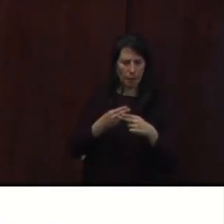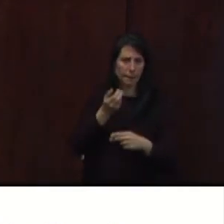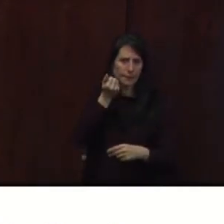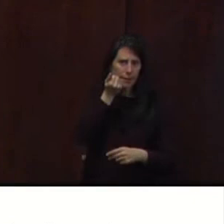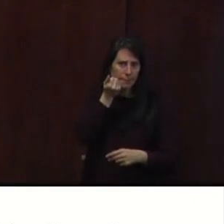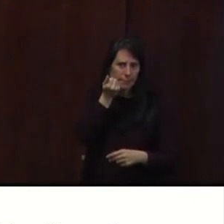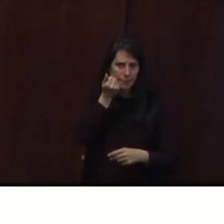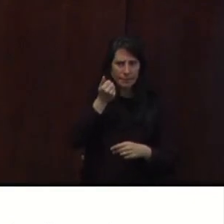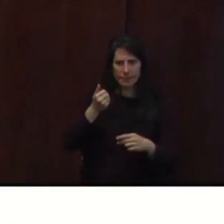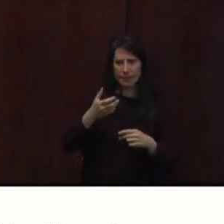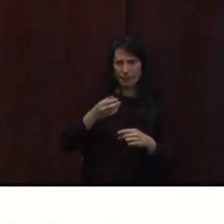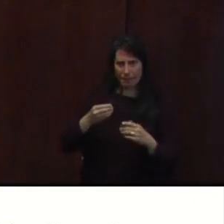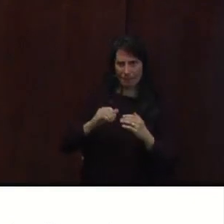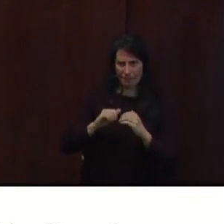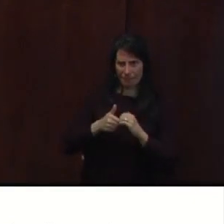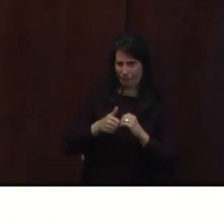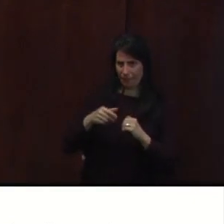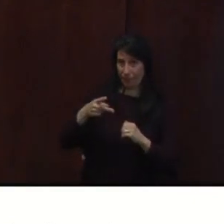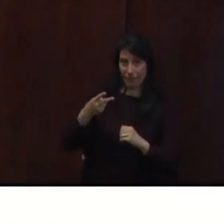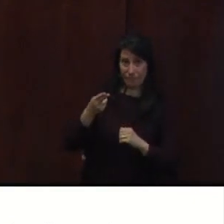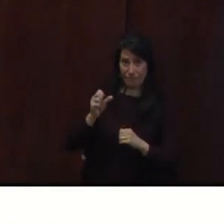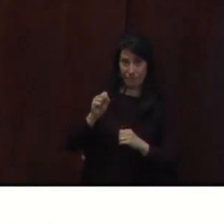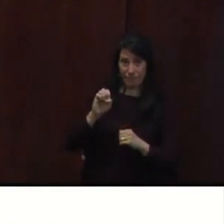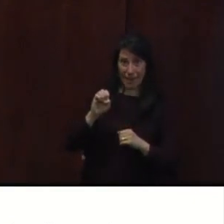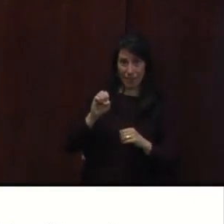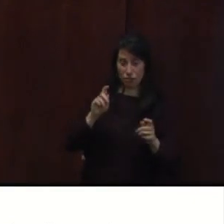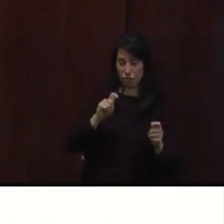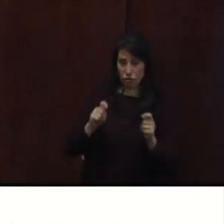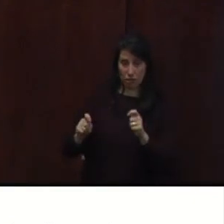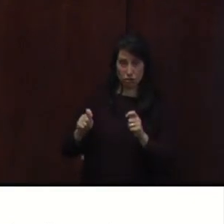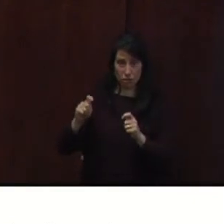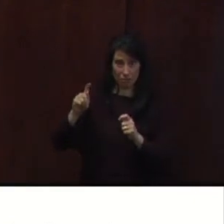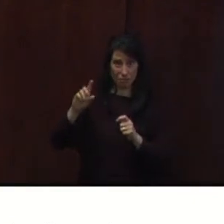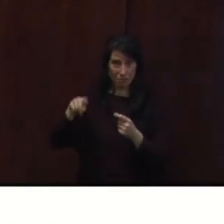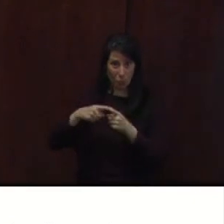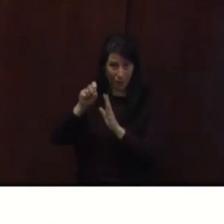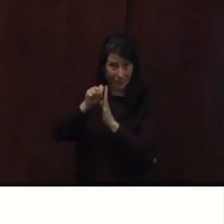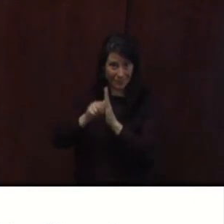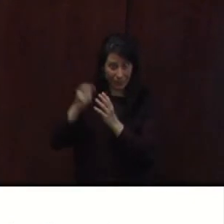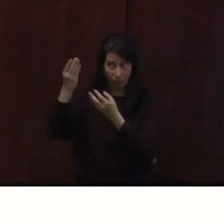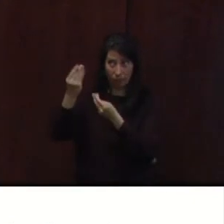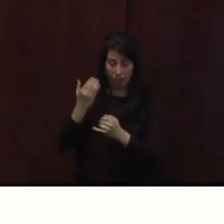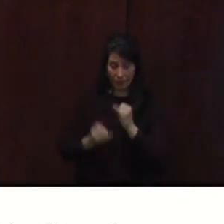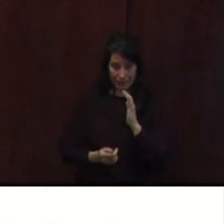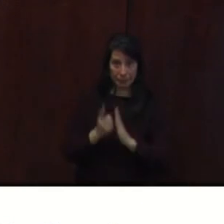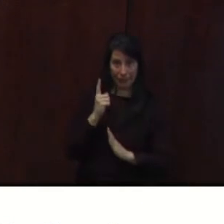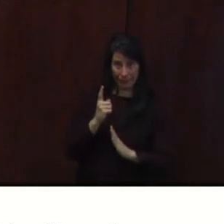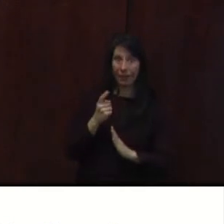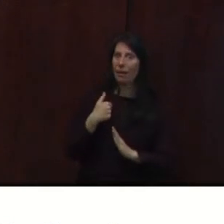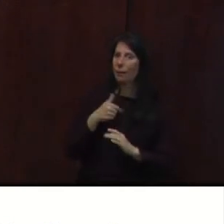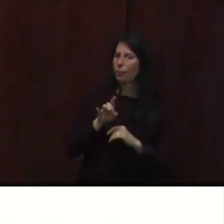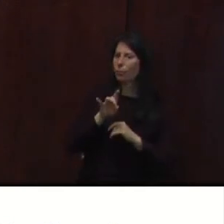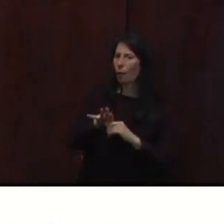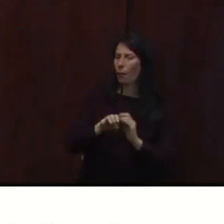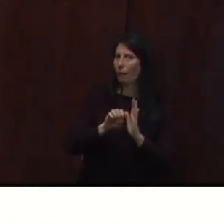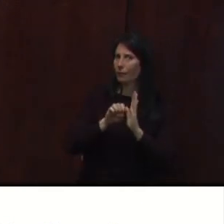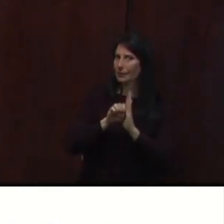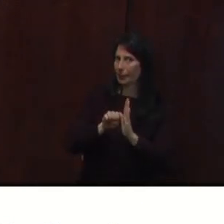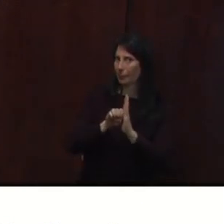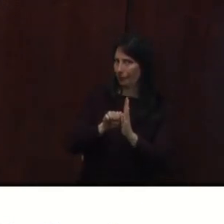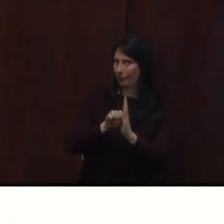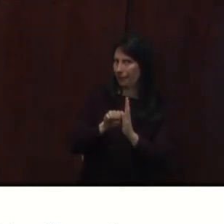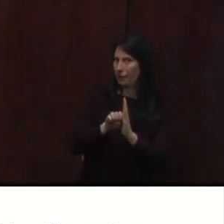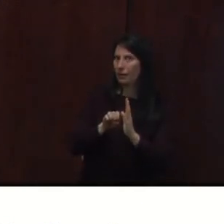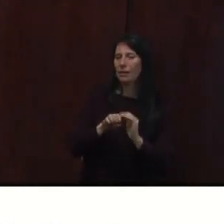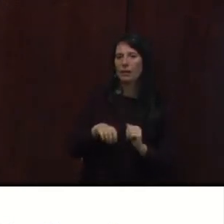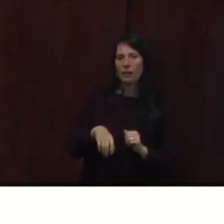how those changing phases affects us in operations. I think a really good example is probably what prompted your question, is from the dental community. We